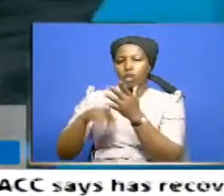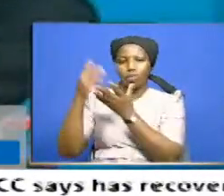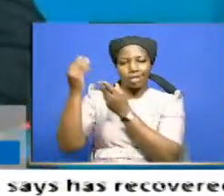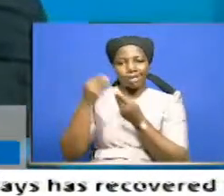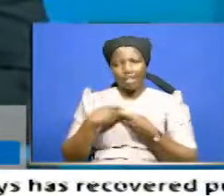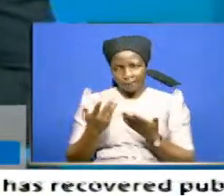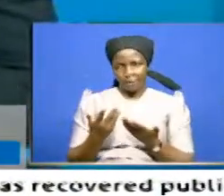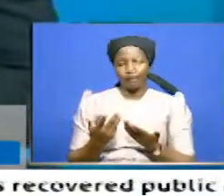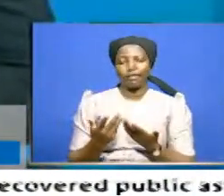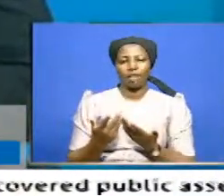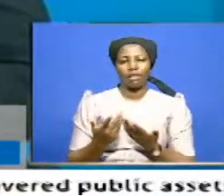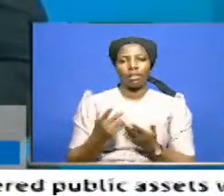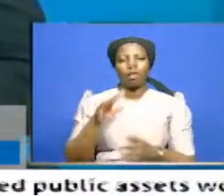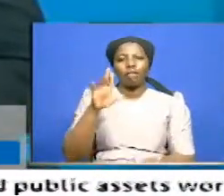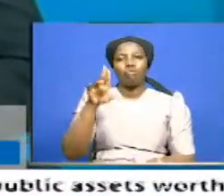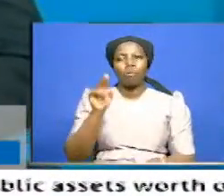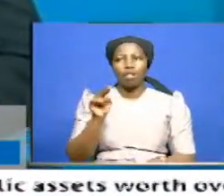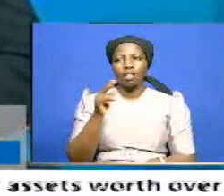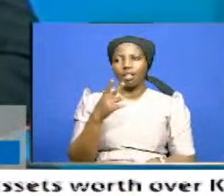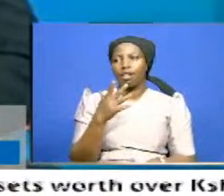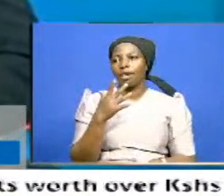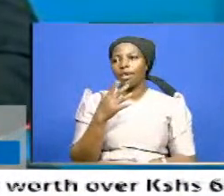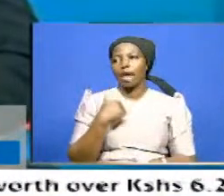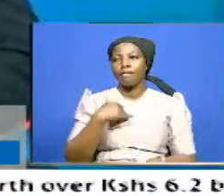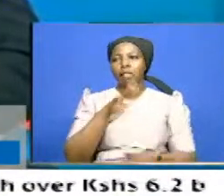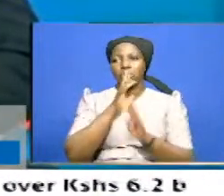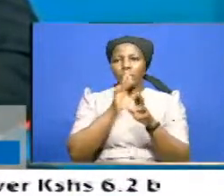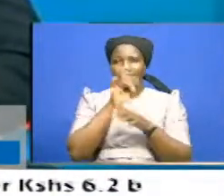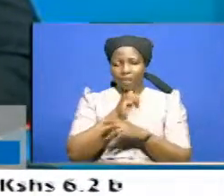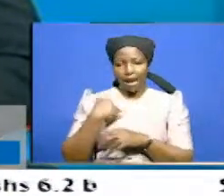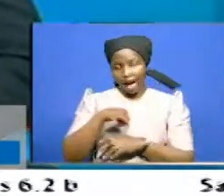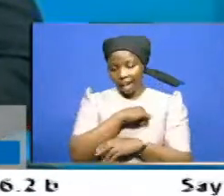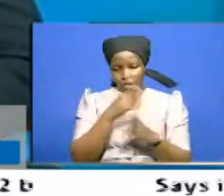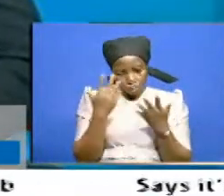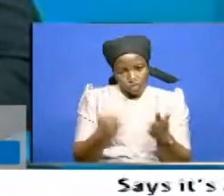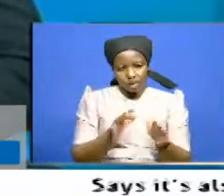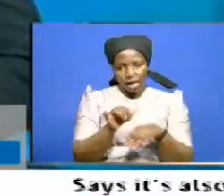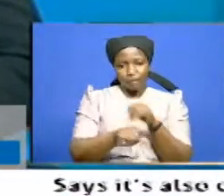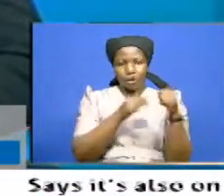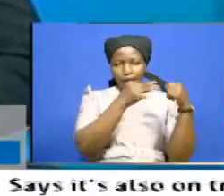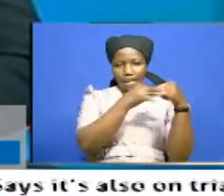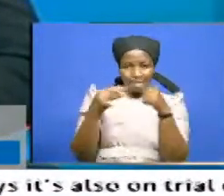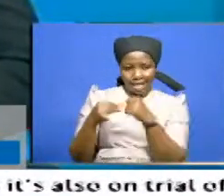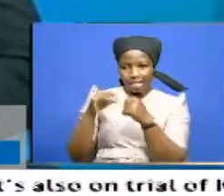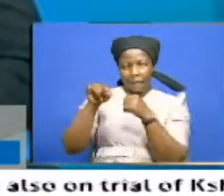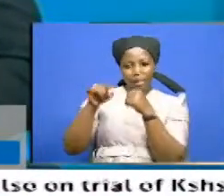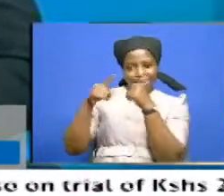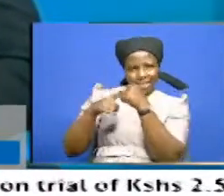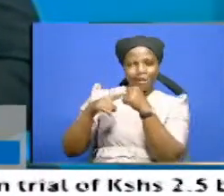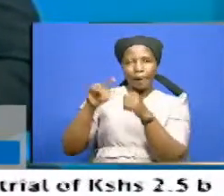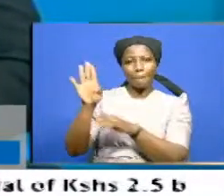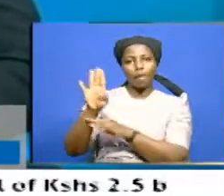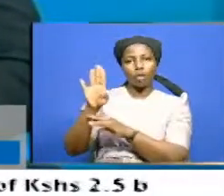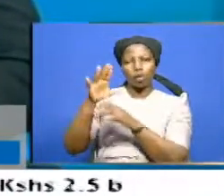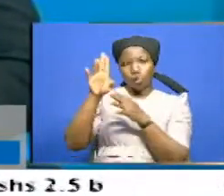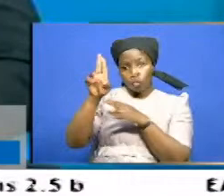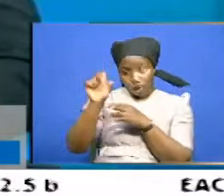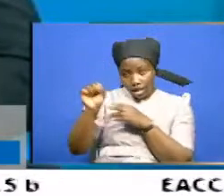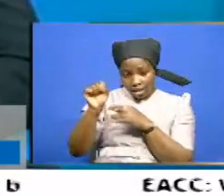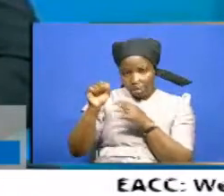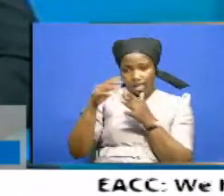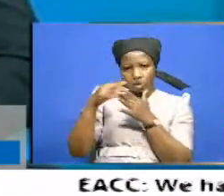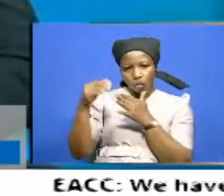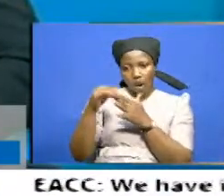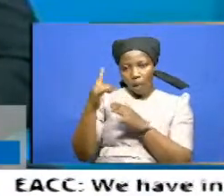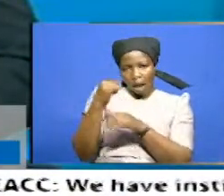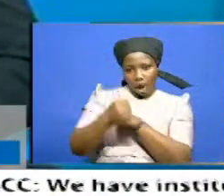Nations Program on Trade, have reported that actually we lose about $88.6 billion per year.